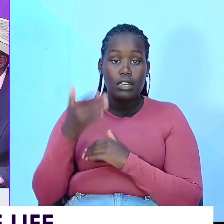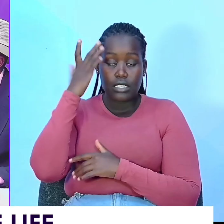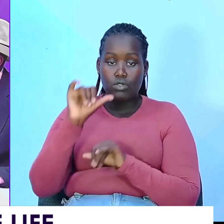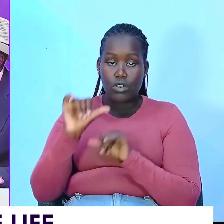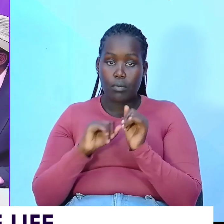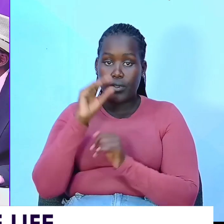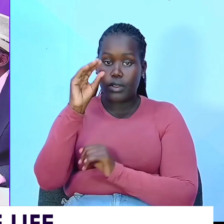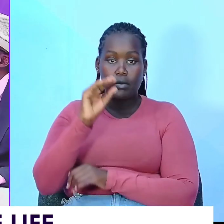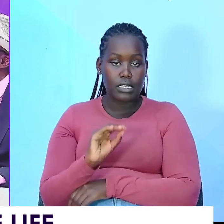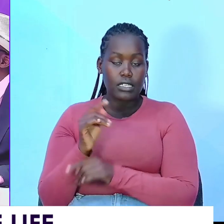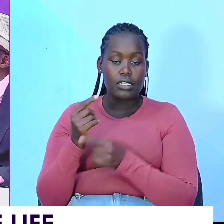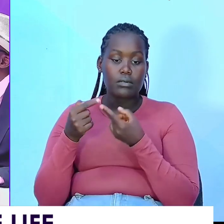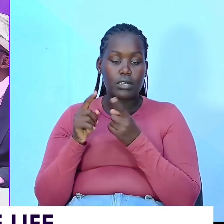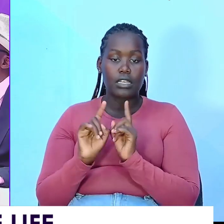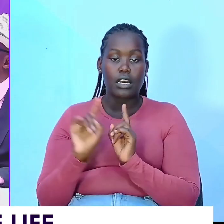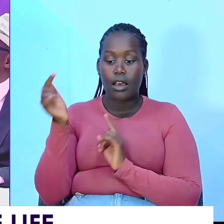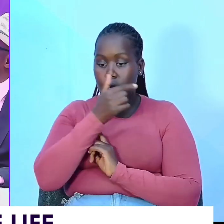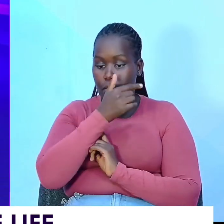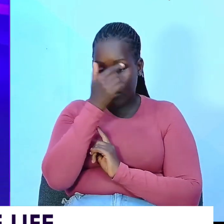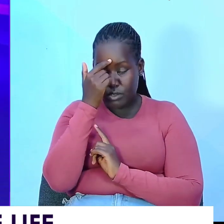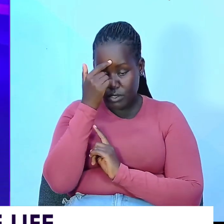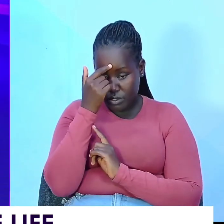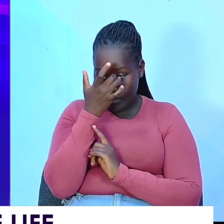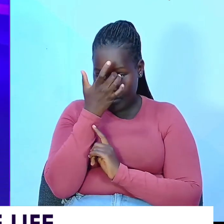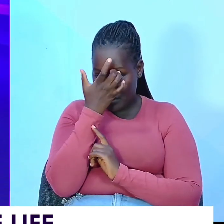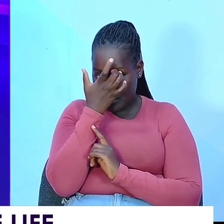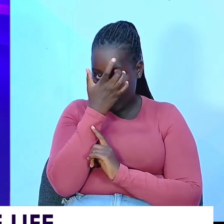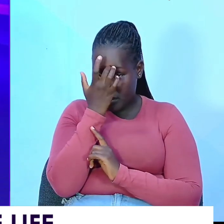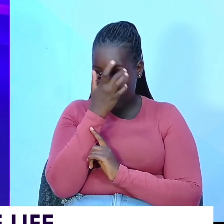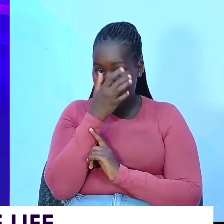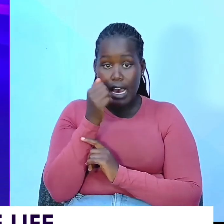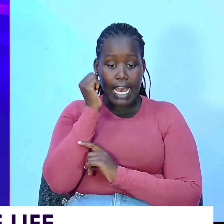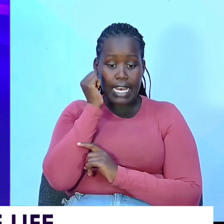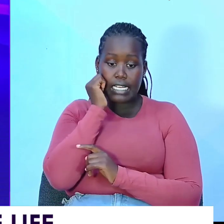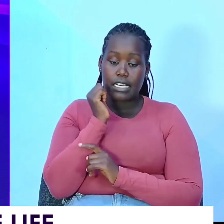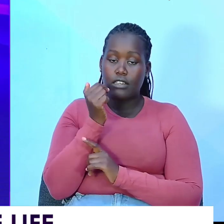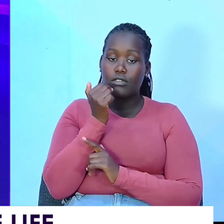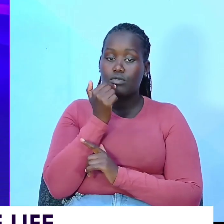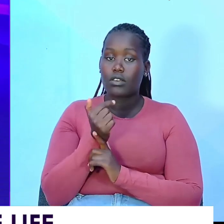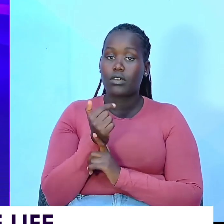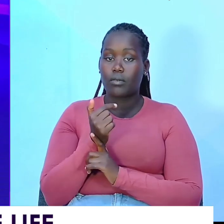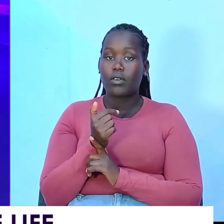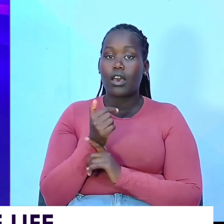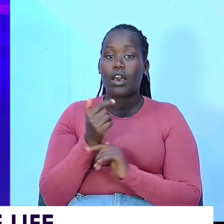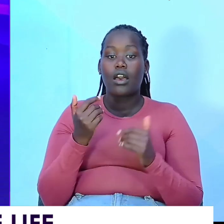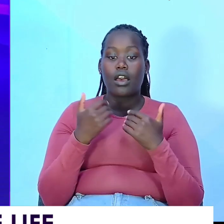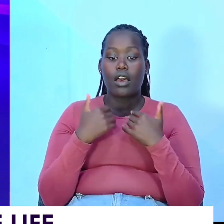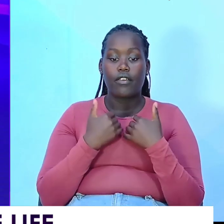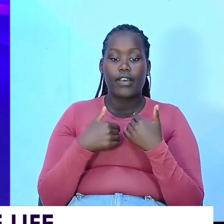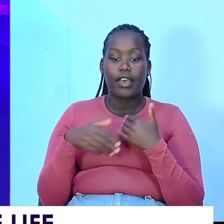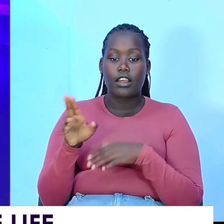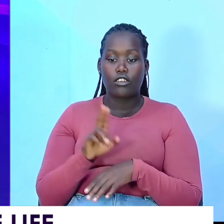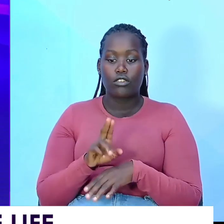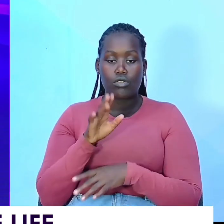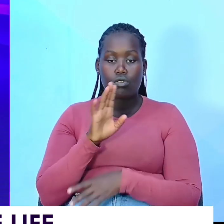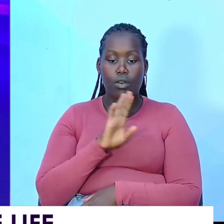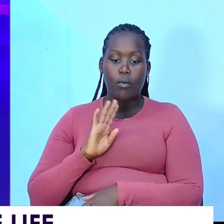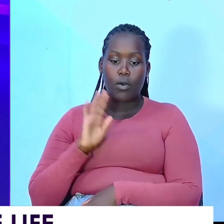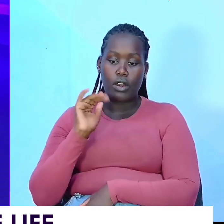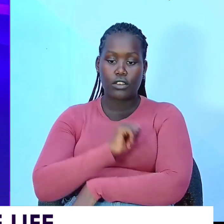it out because. Sad to say, there are supplies to these boarding schools